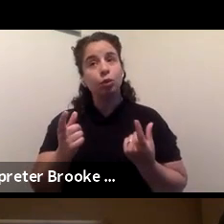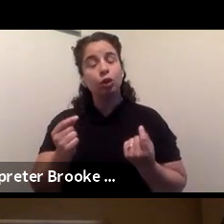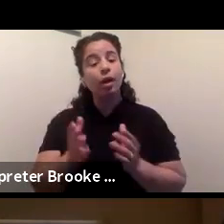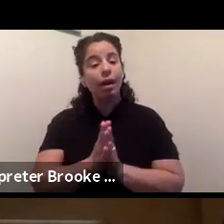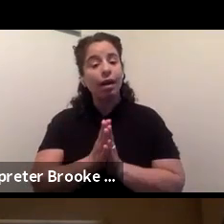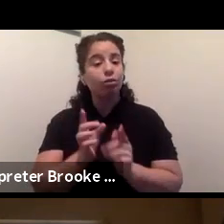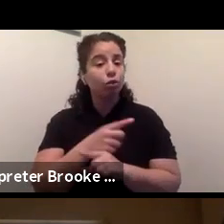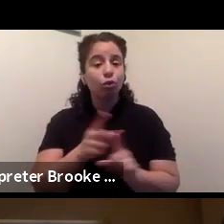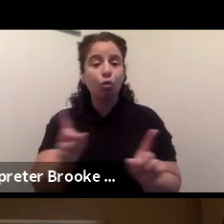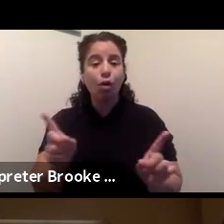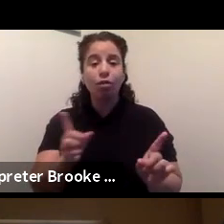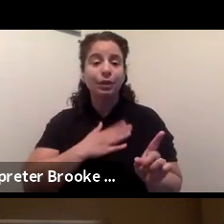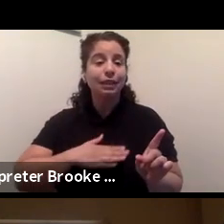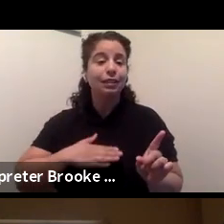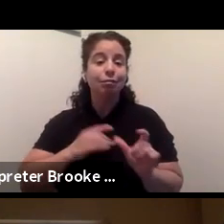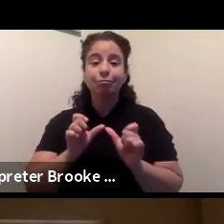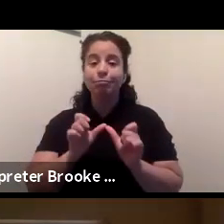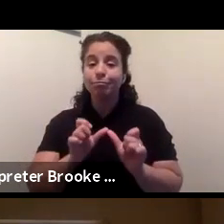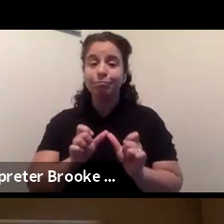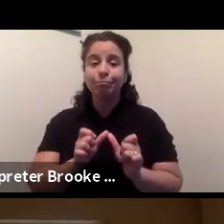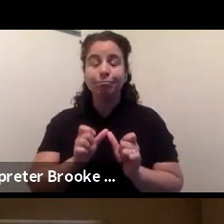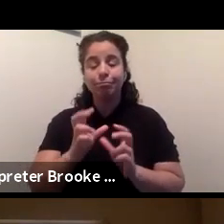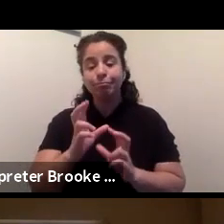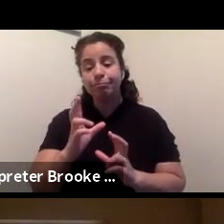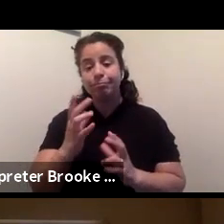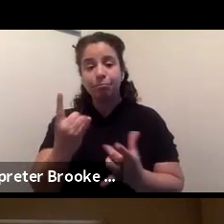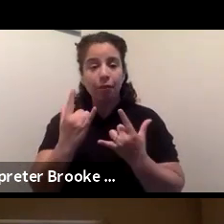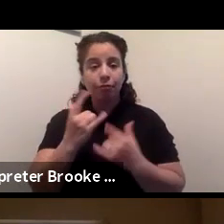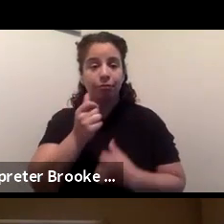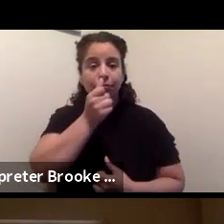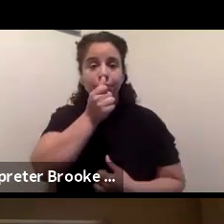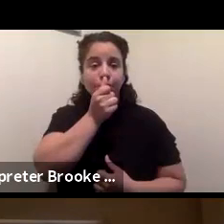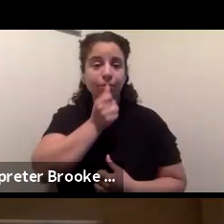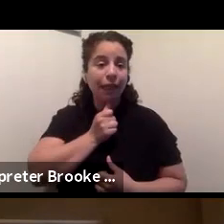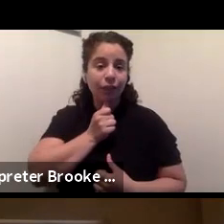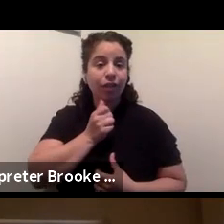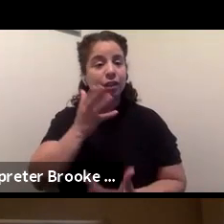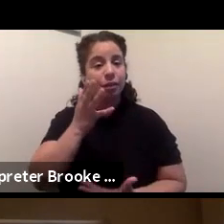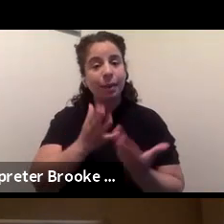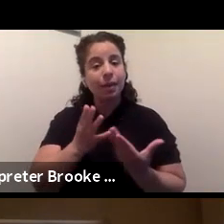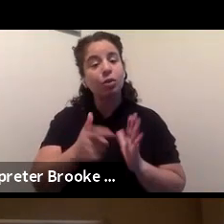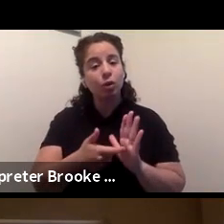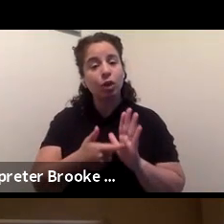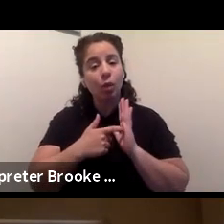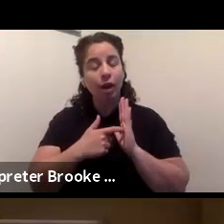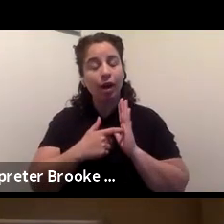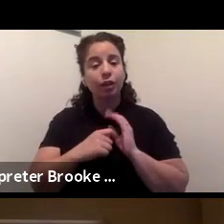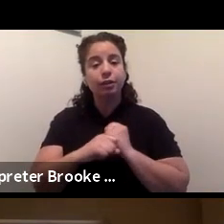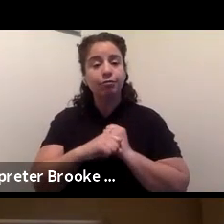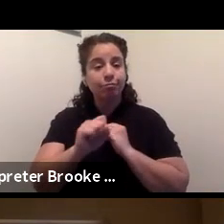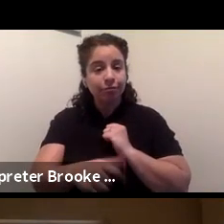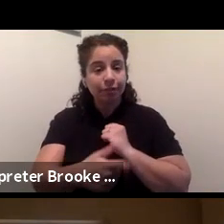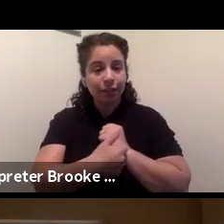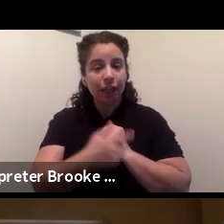as I take extra time maybe to pull my parts together.